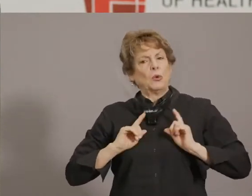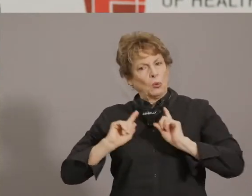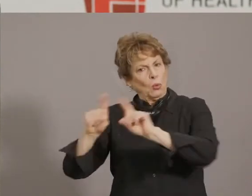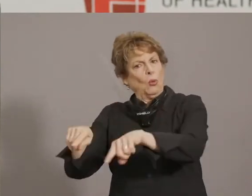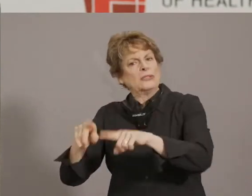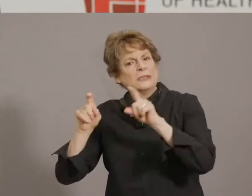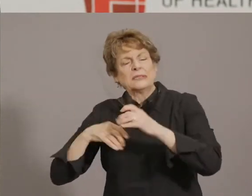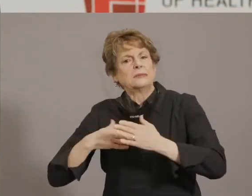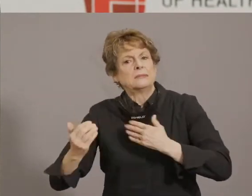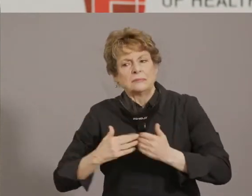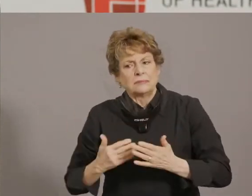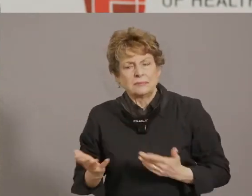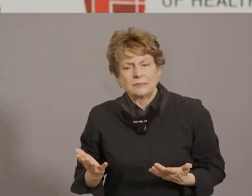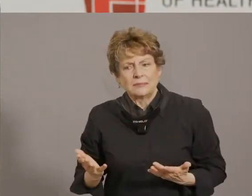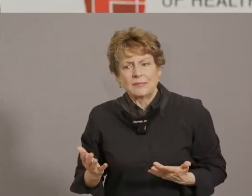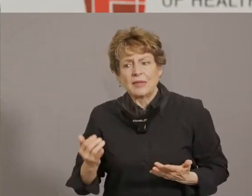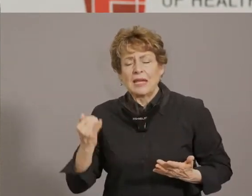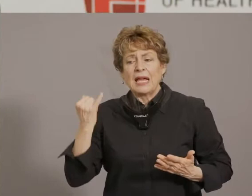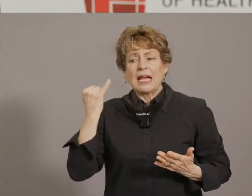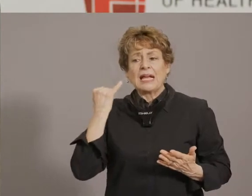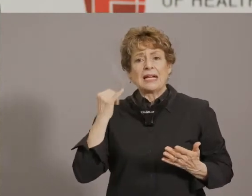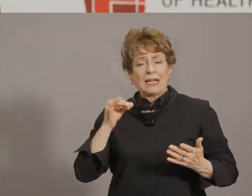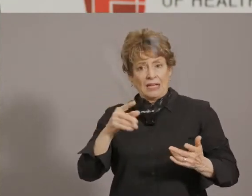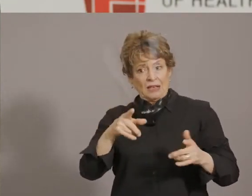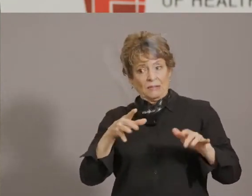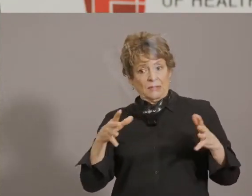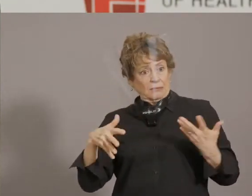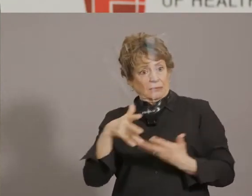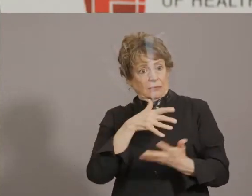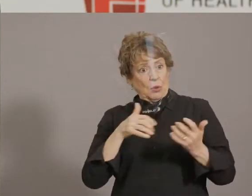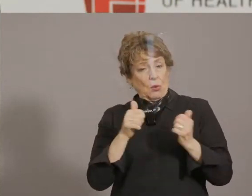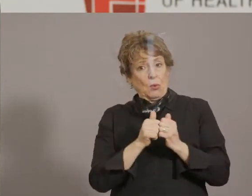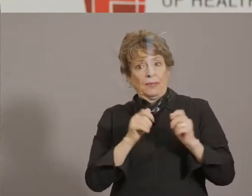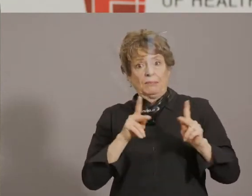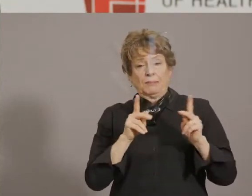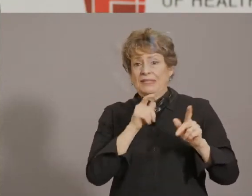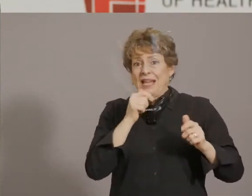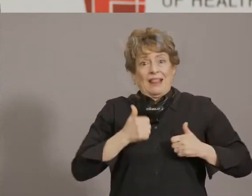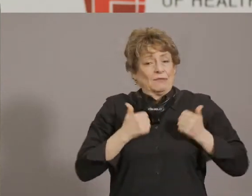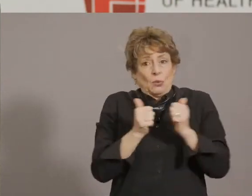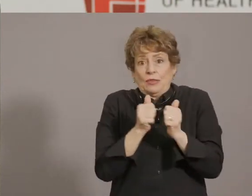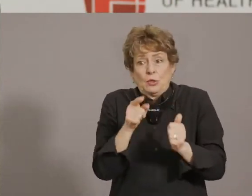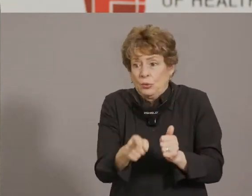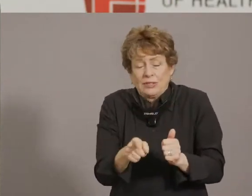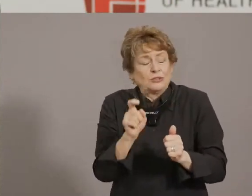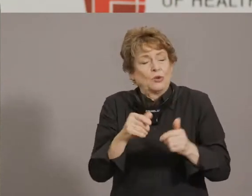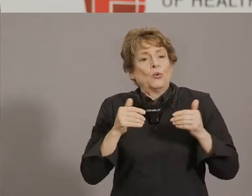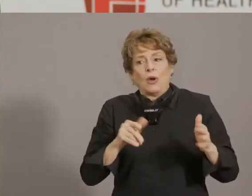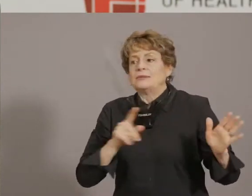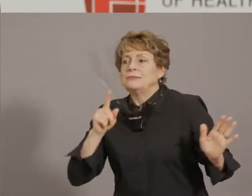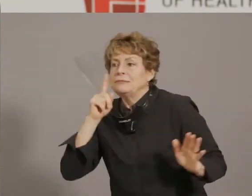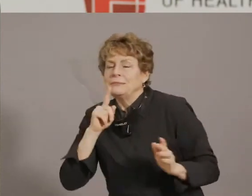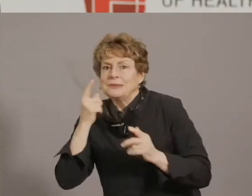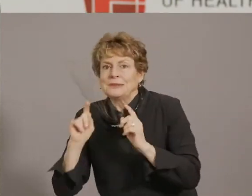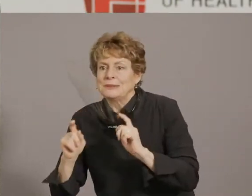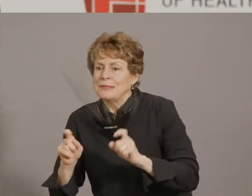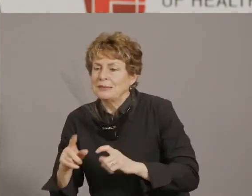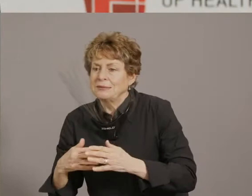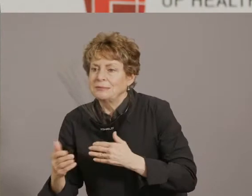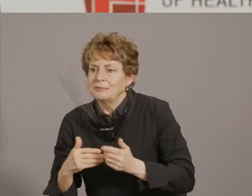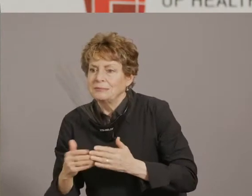you don't live with, to make sure. And so we would just encourage anybody, if you feel you need a